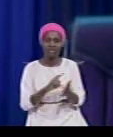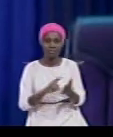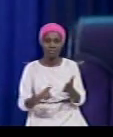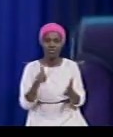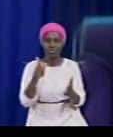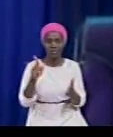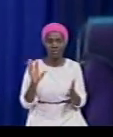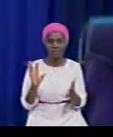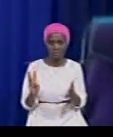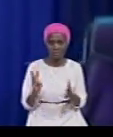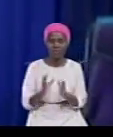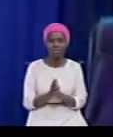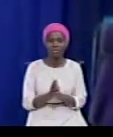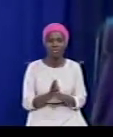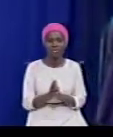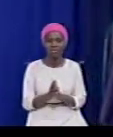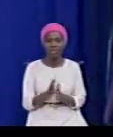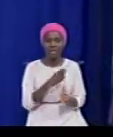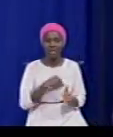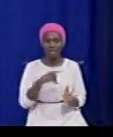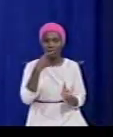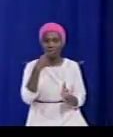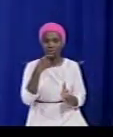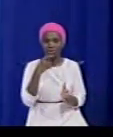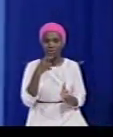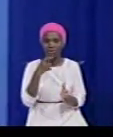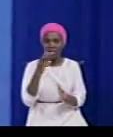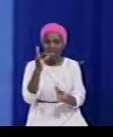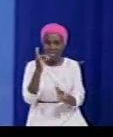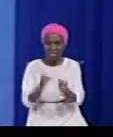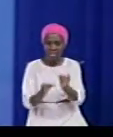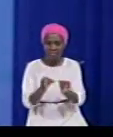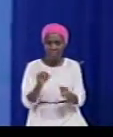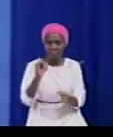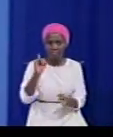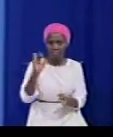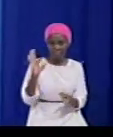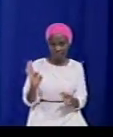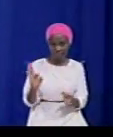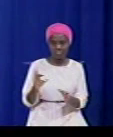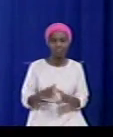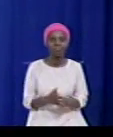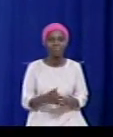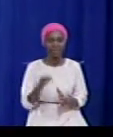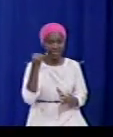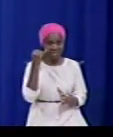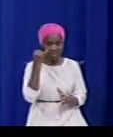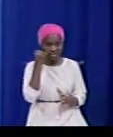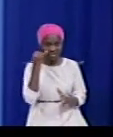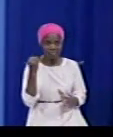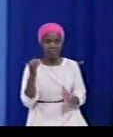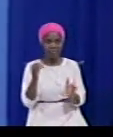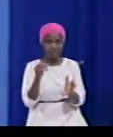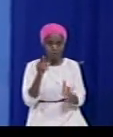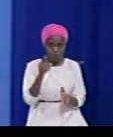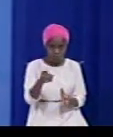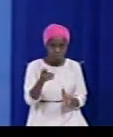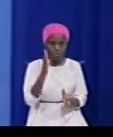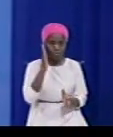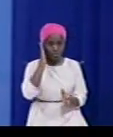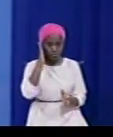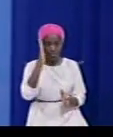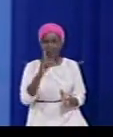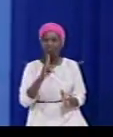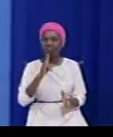26, and said, if, look at that, that's the condition, if thou wilt